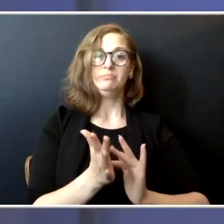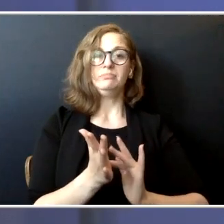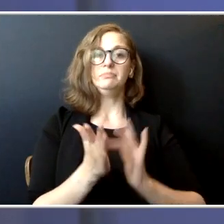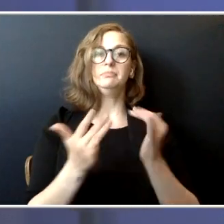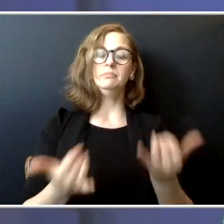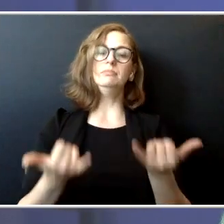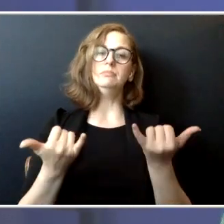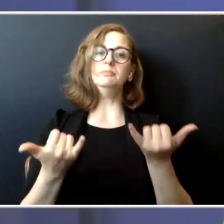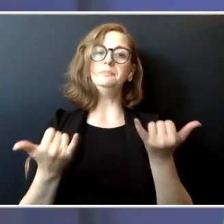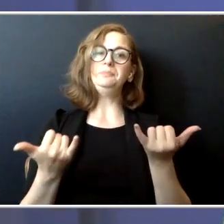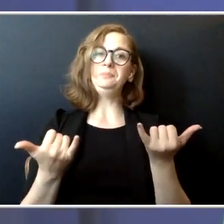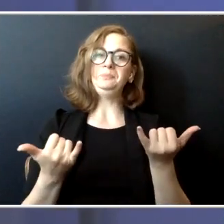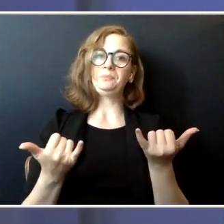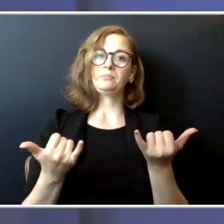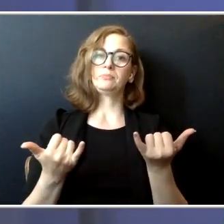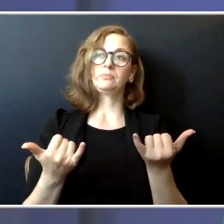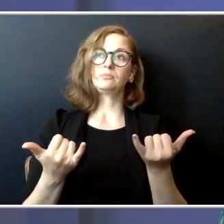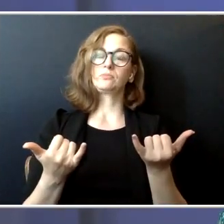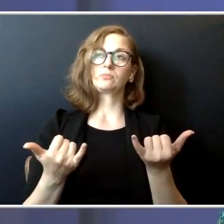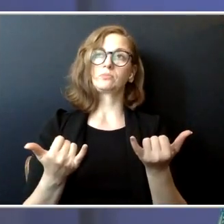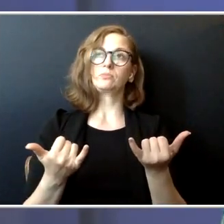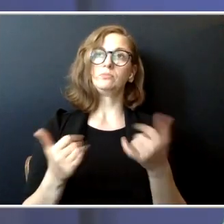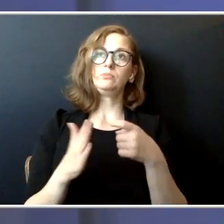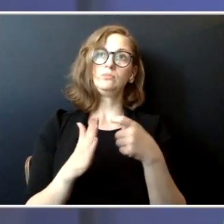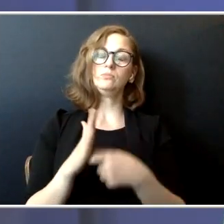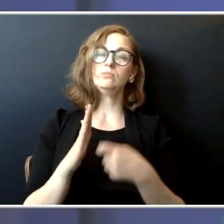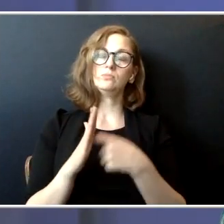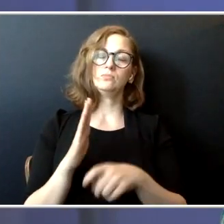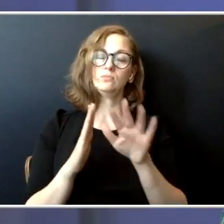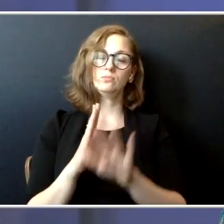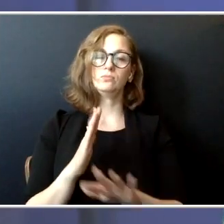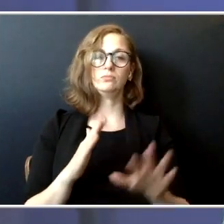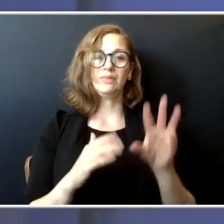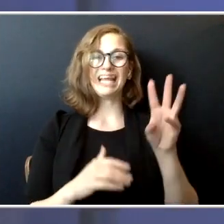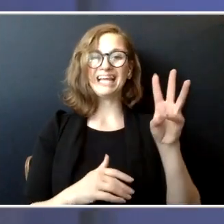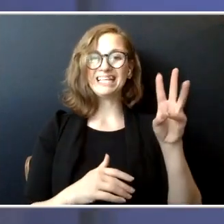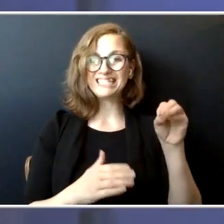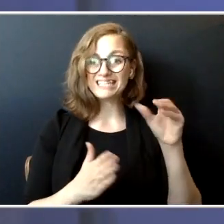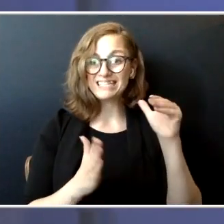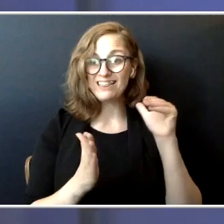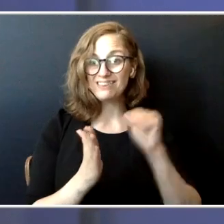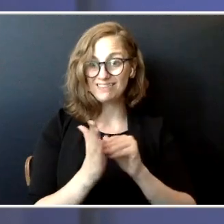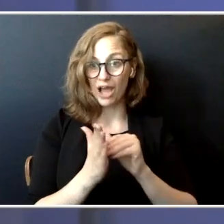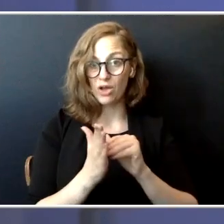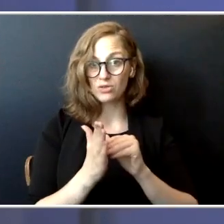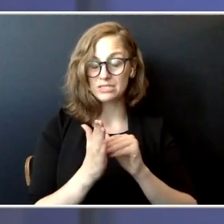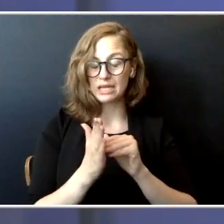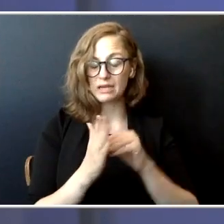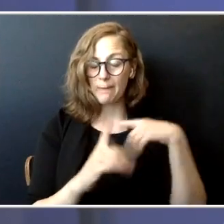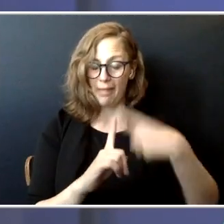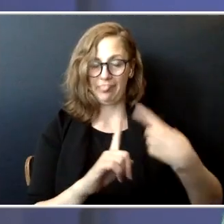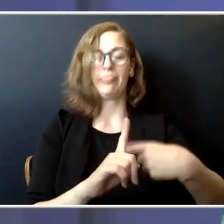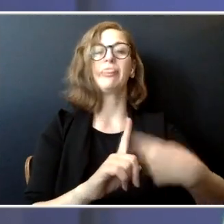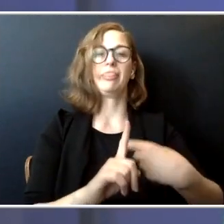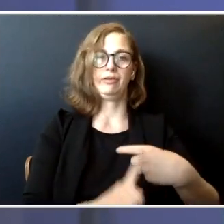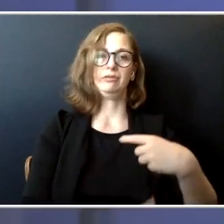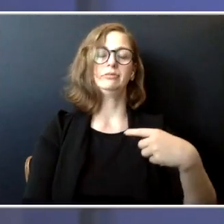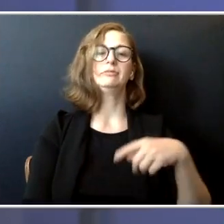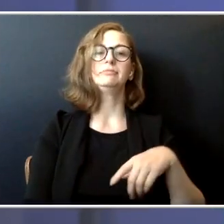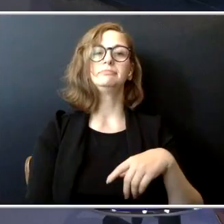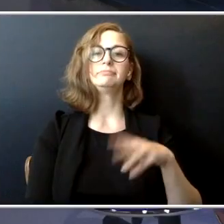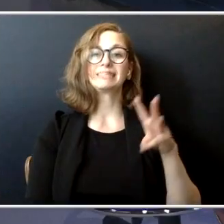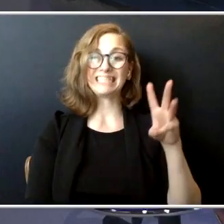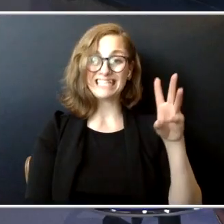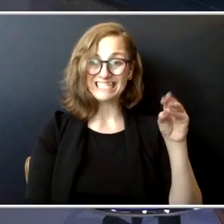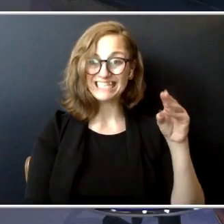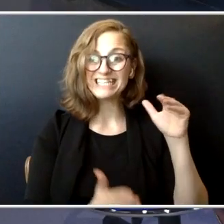on retail about $60,000 a year. I mean, $60,000 a month. $60,000 a month. I saw